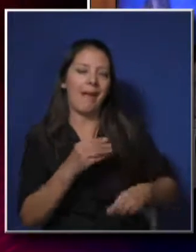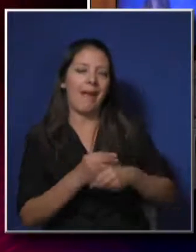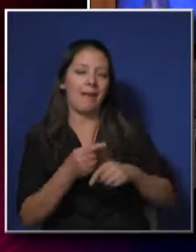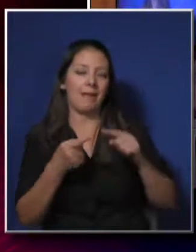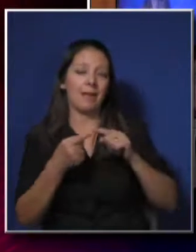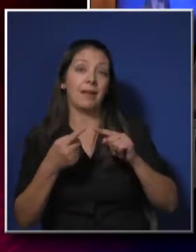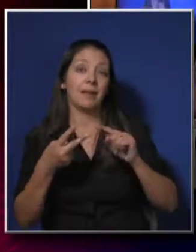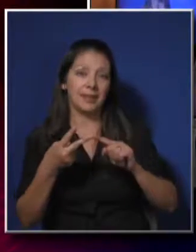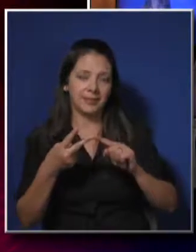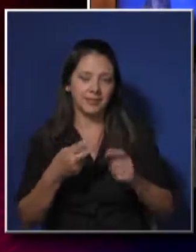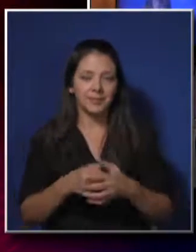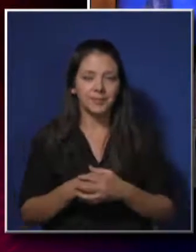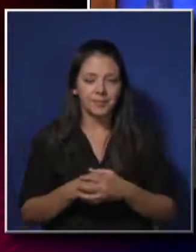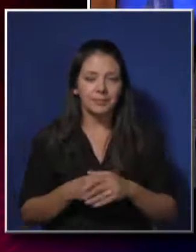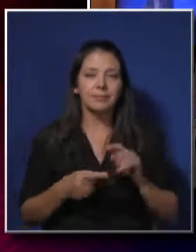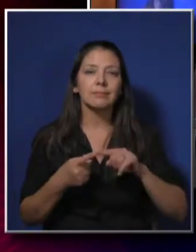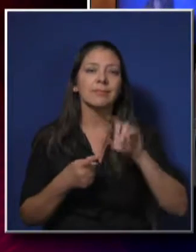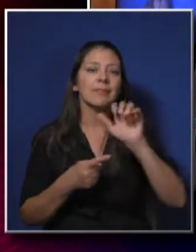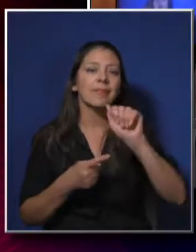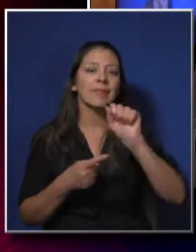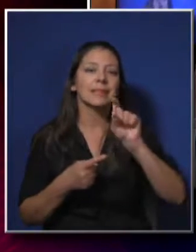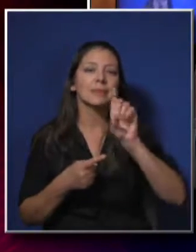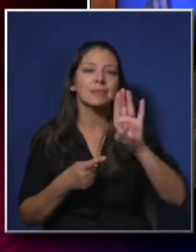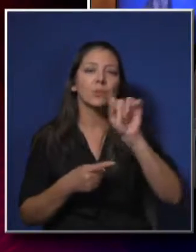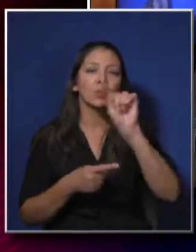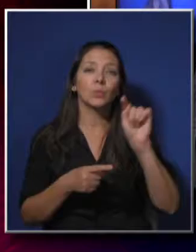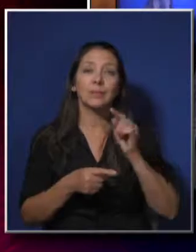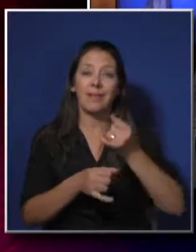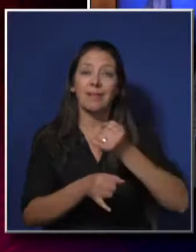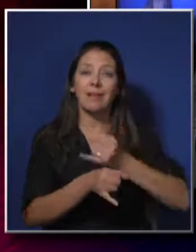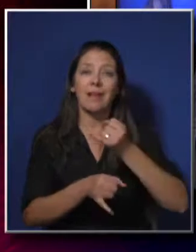announcements. ASDB Tucson